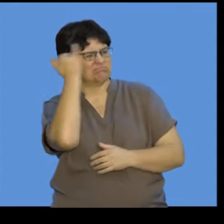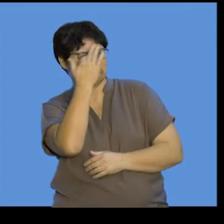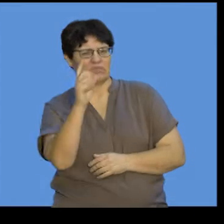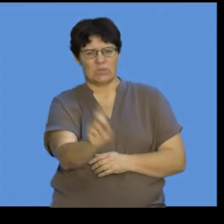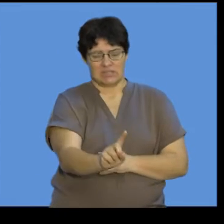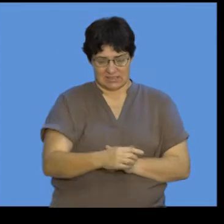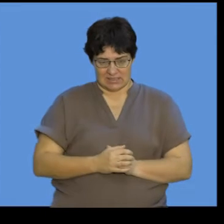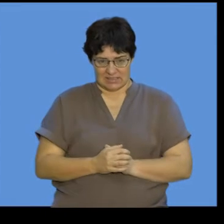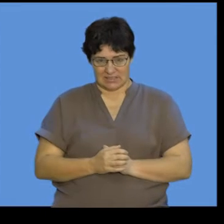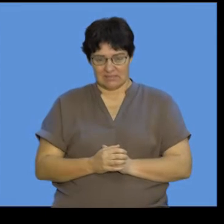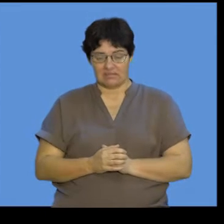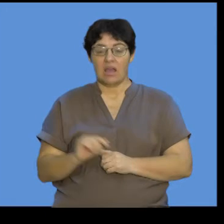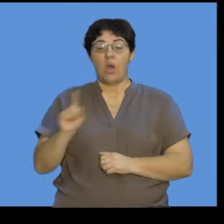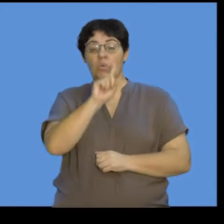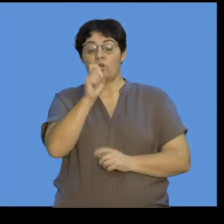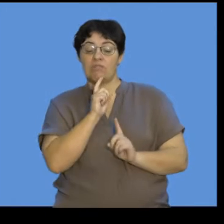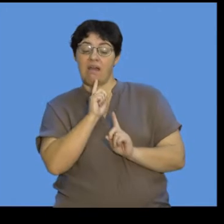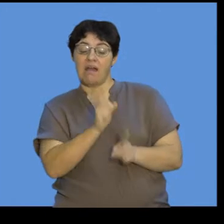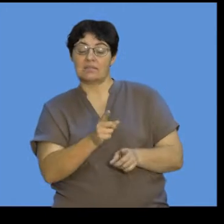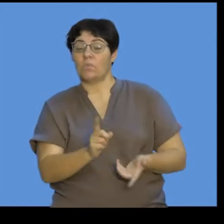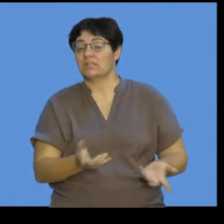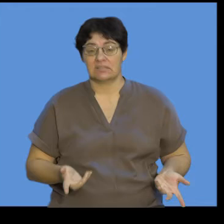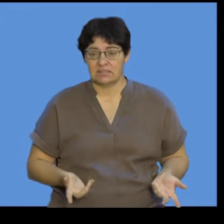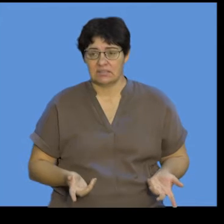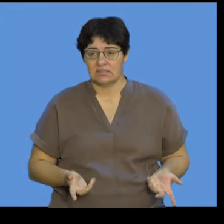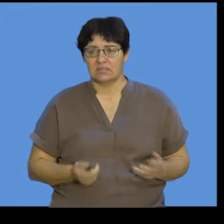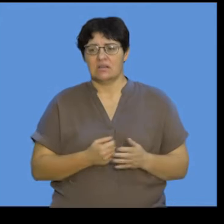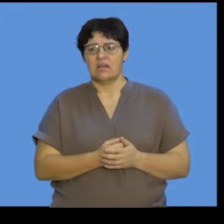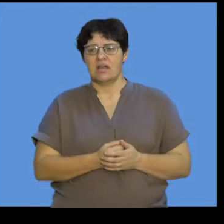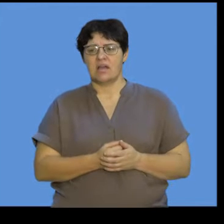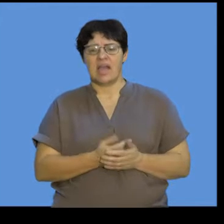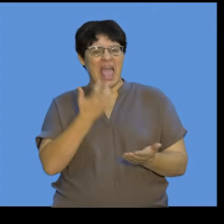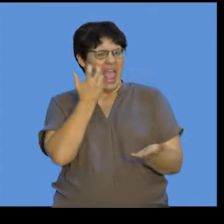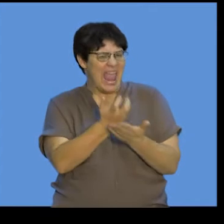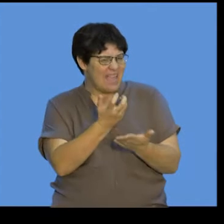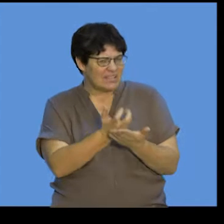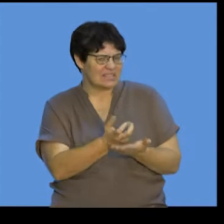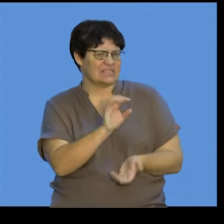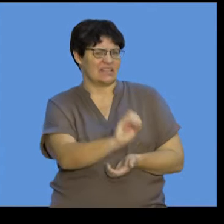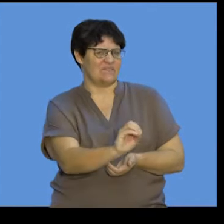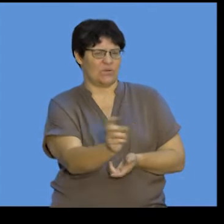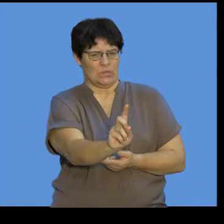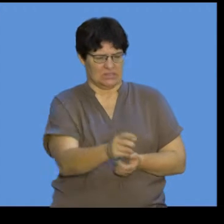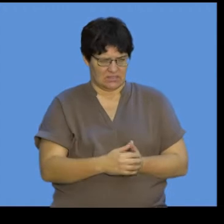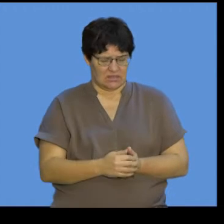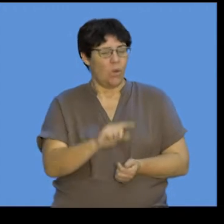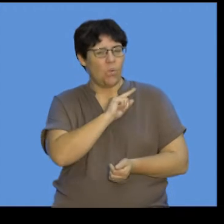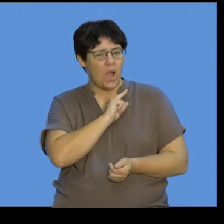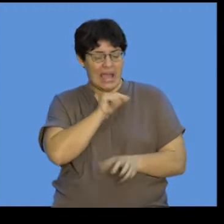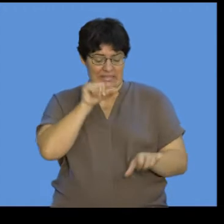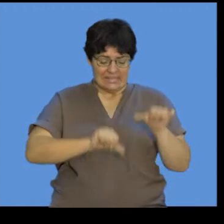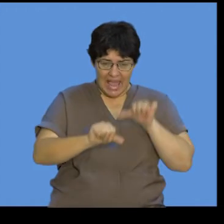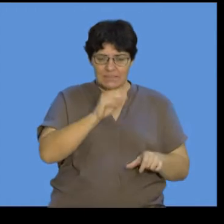big question that we want to ask ourselves is that what evidence, because science is purely based on,